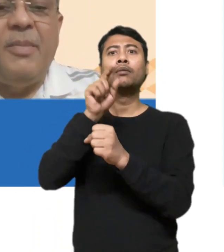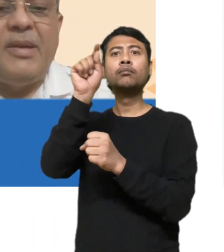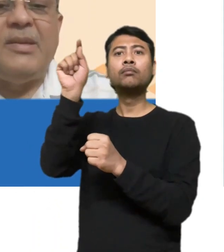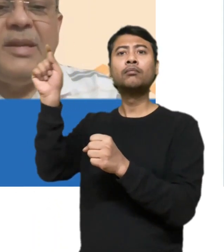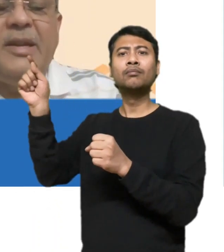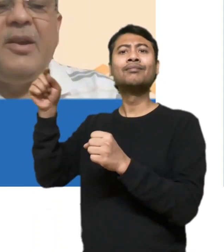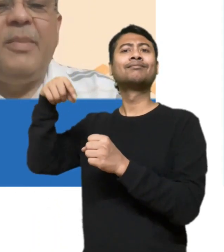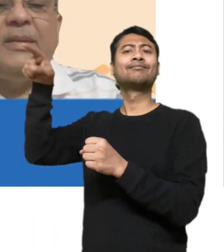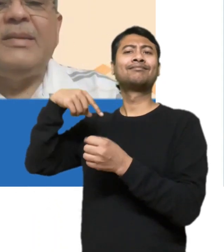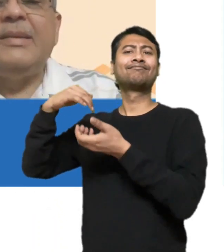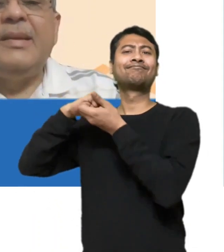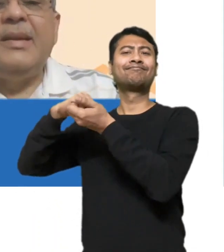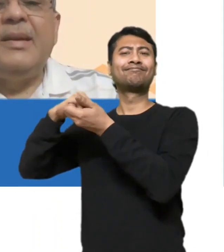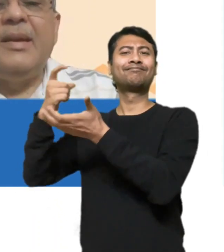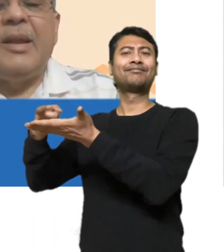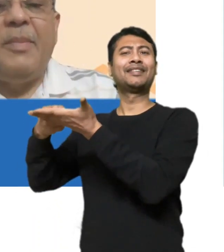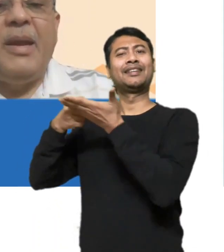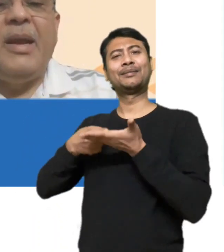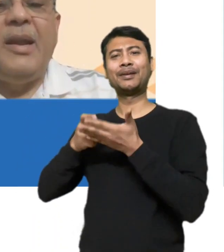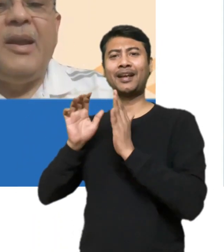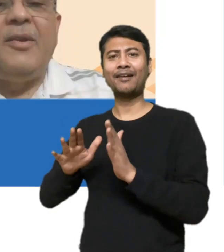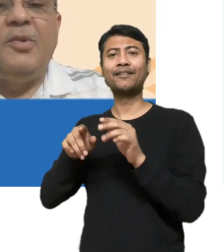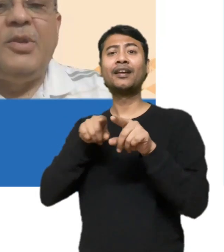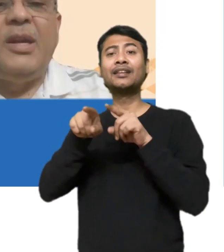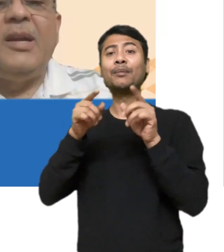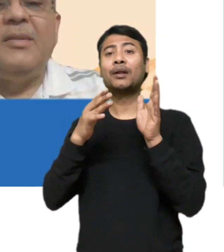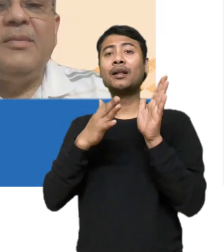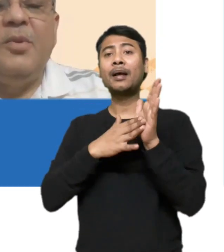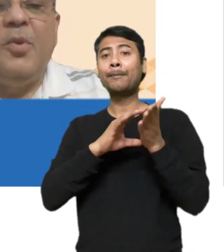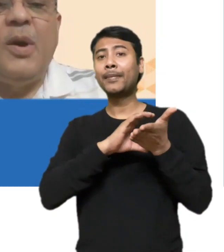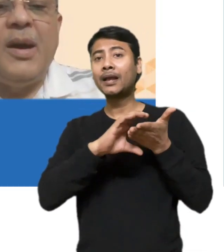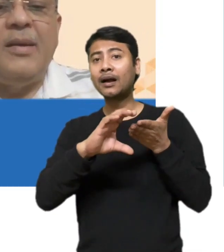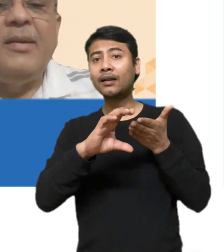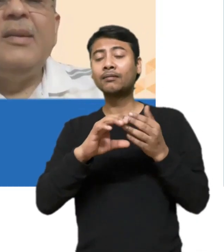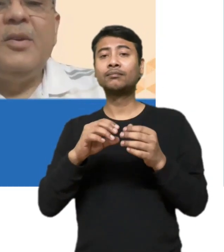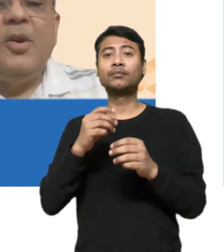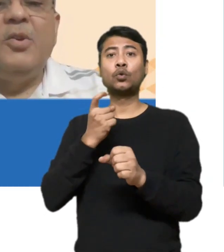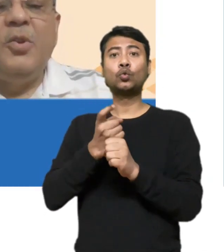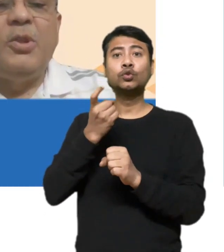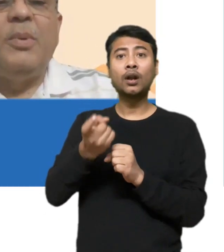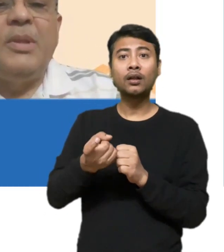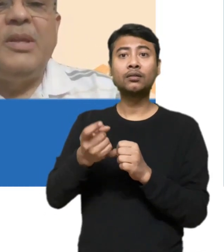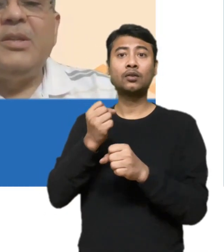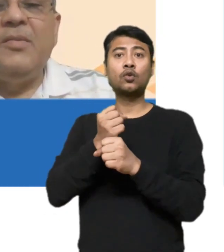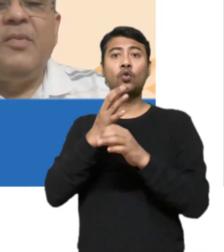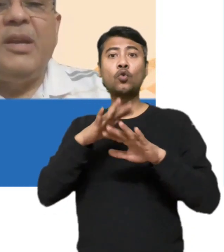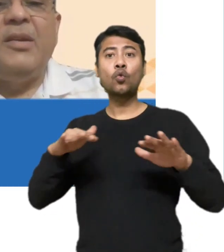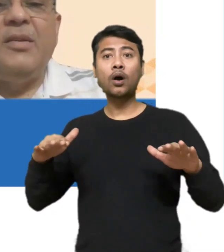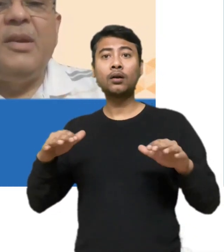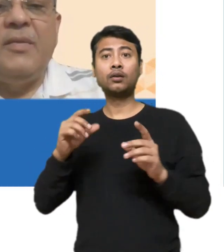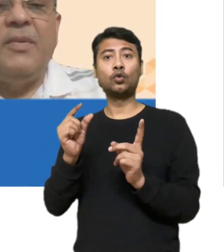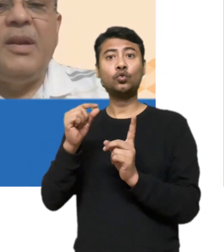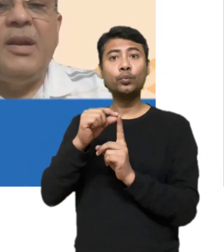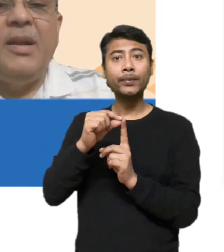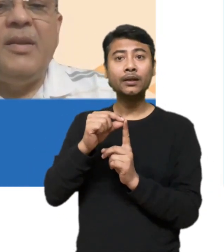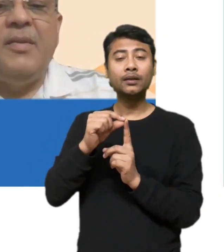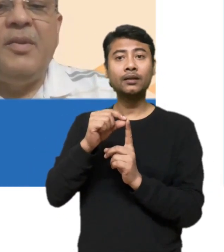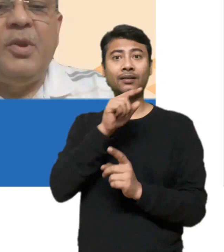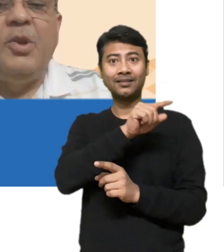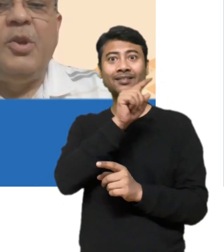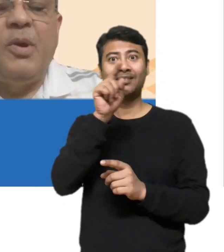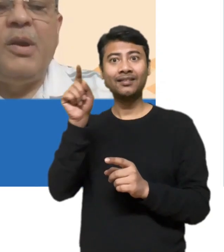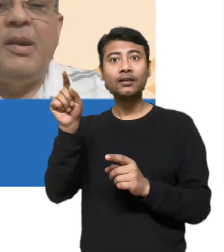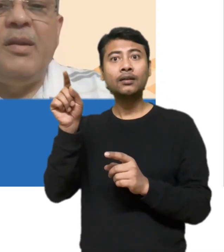several governments, state governments yeah, like Meghalaya, Gujarat, Goa, or the Uttar Pradesh. We can